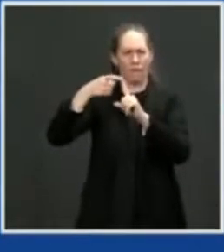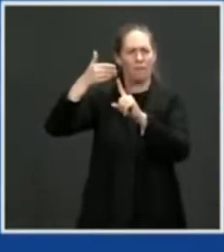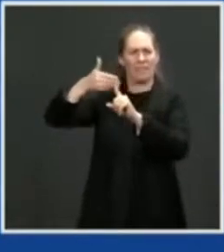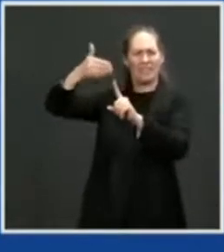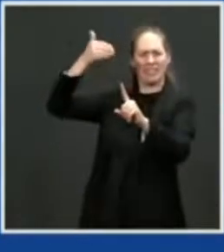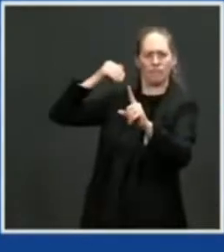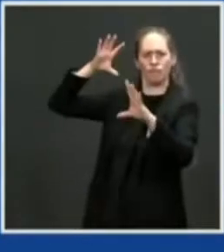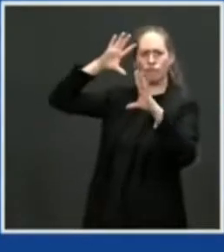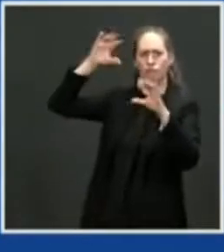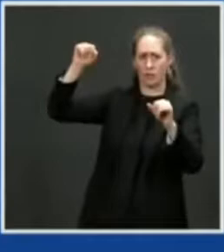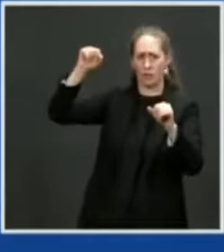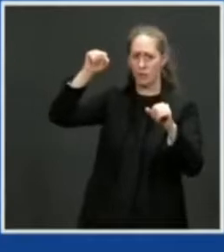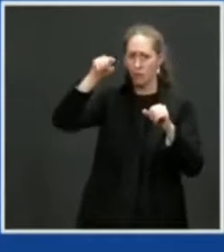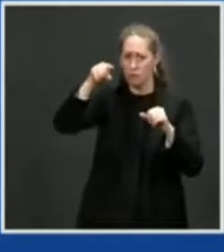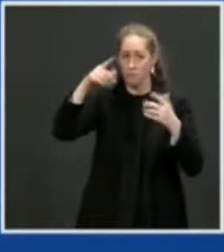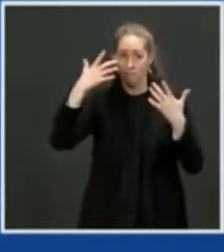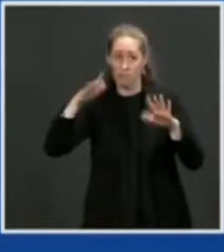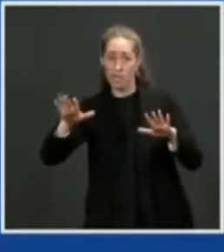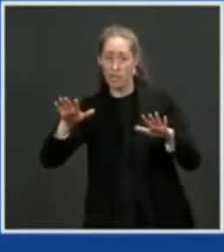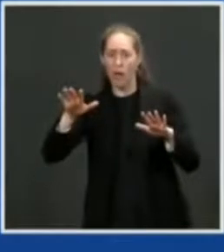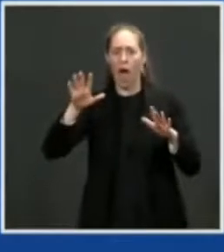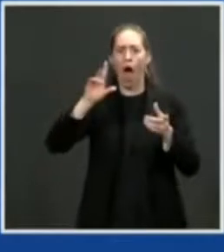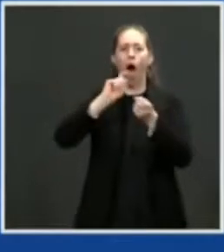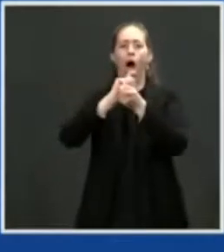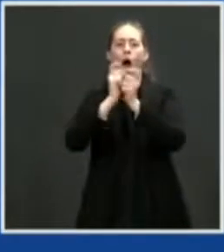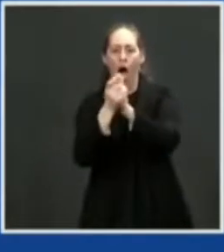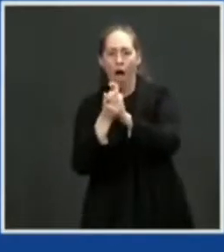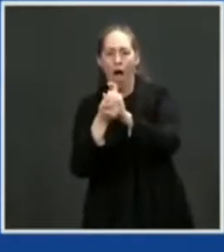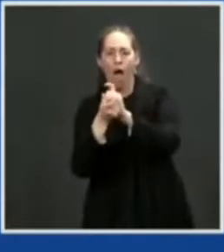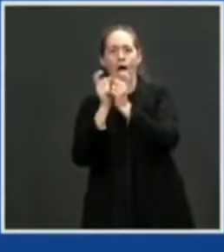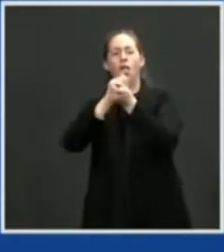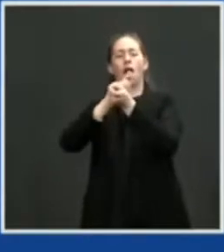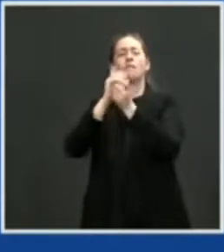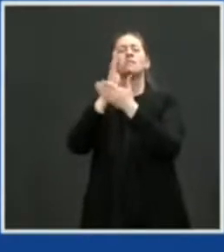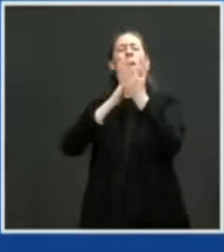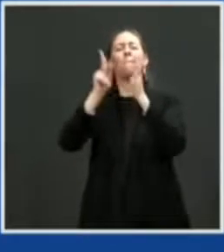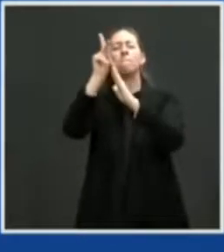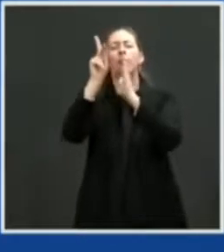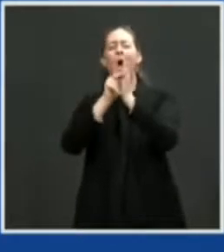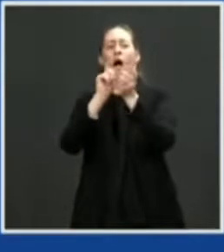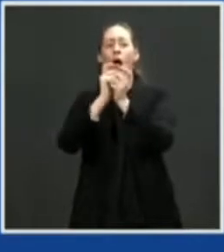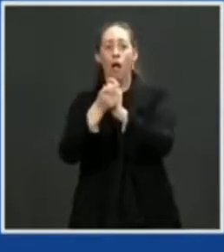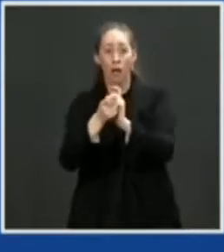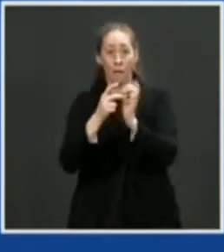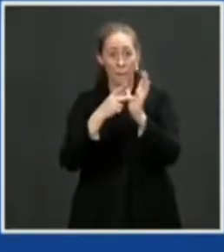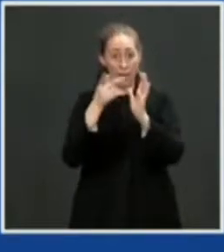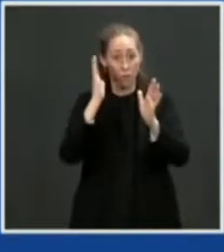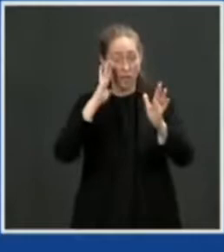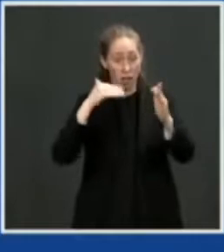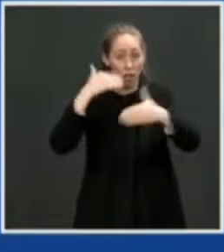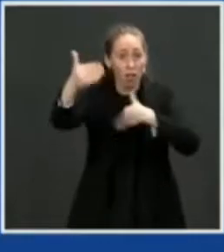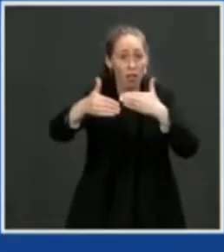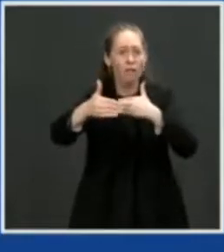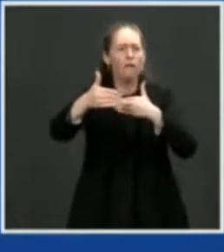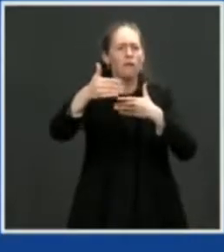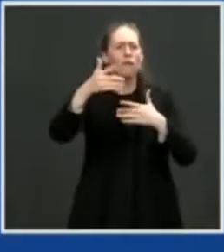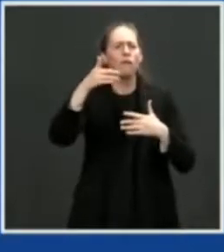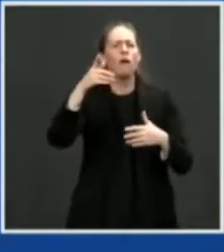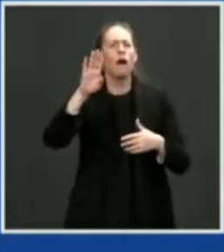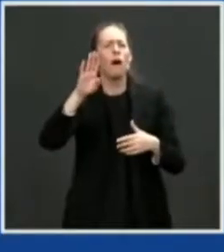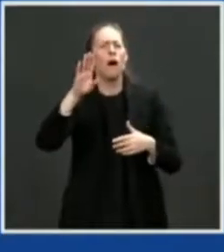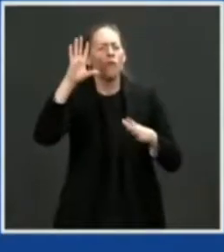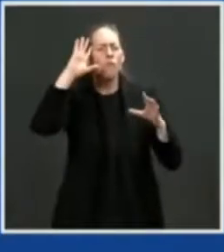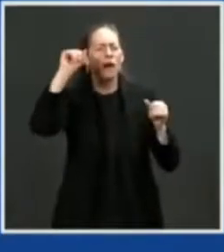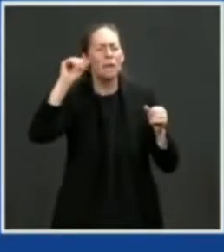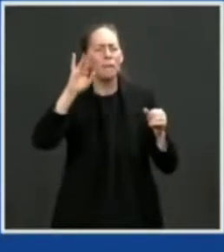some You of won't those shut up. Policies. Did you move too quickly To roll back what, I'm sorry? What? Policies? did you move too She don't talk quickly clear. to roll